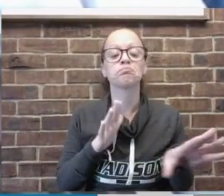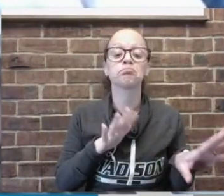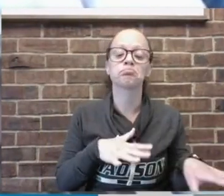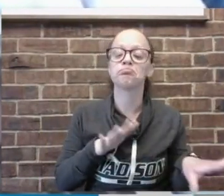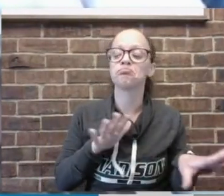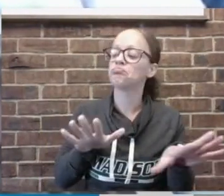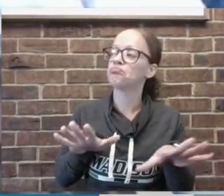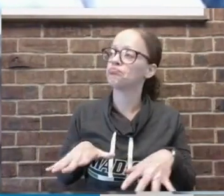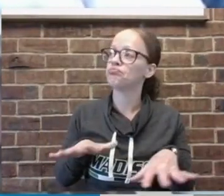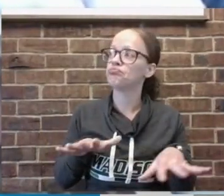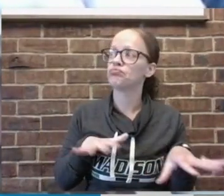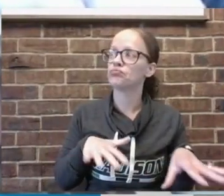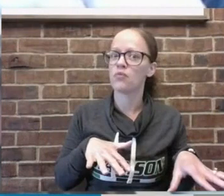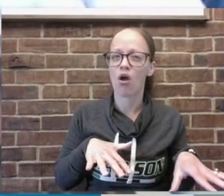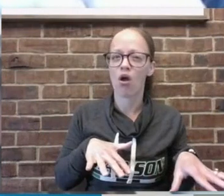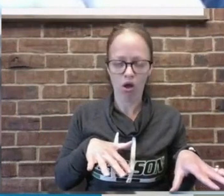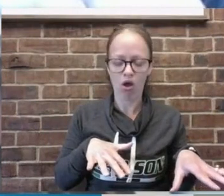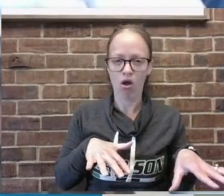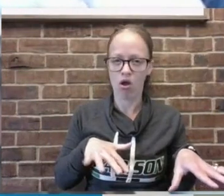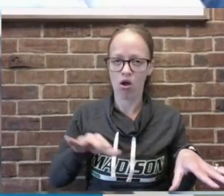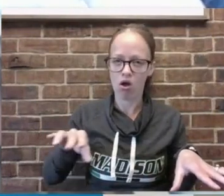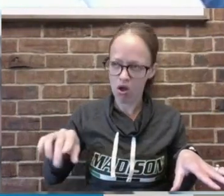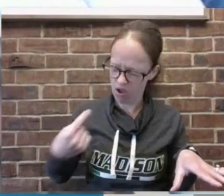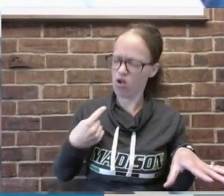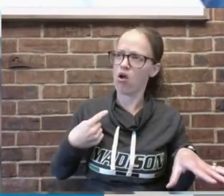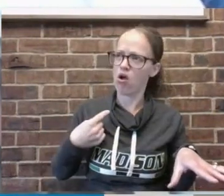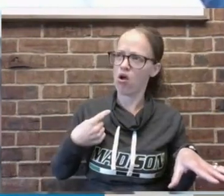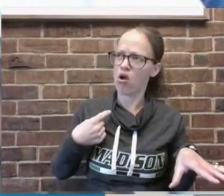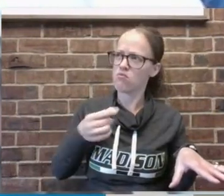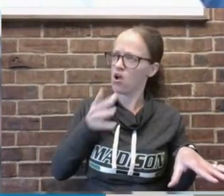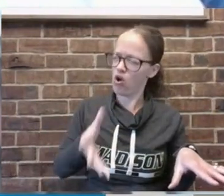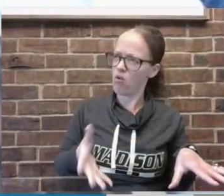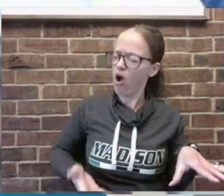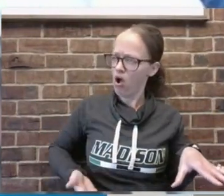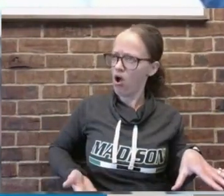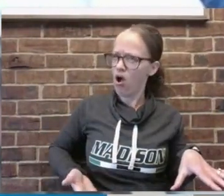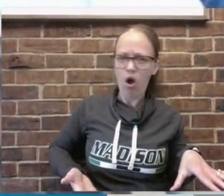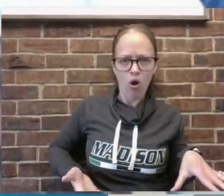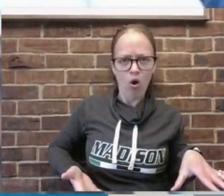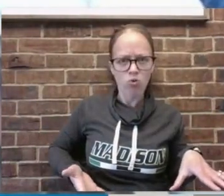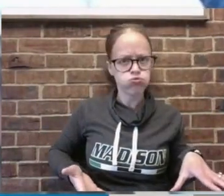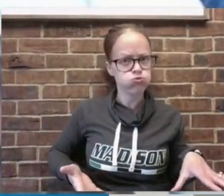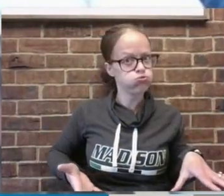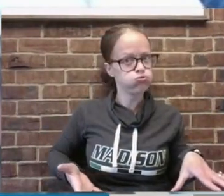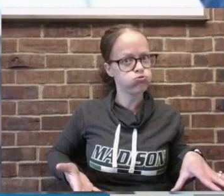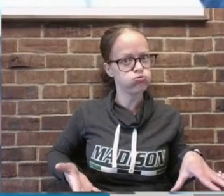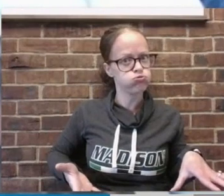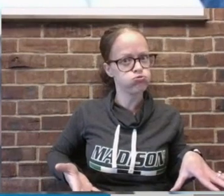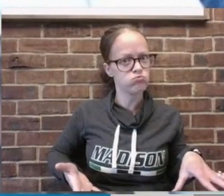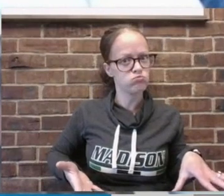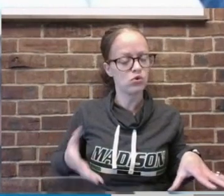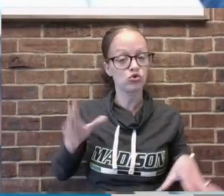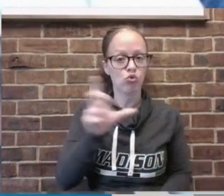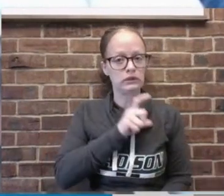somebody talks about my granny like that I go a little crazy when the cops drove up of course